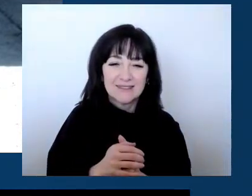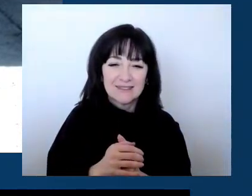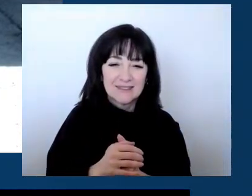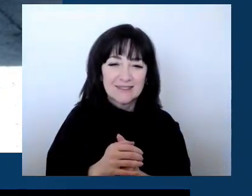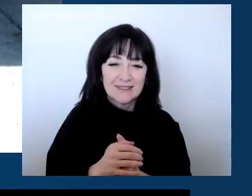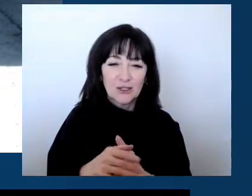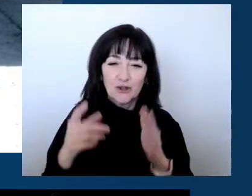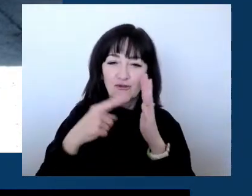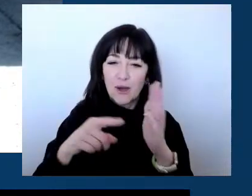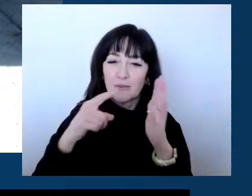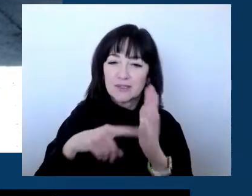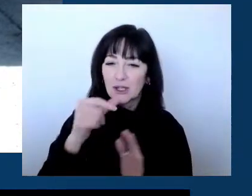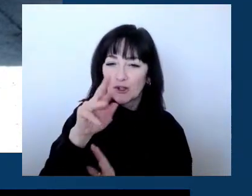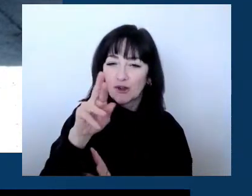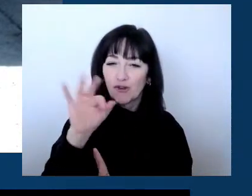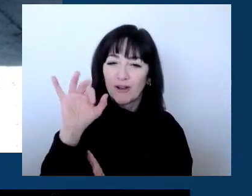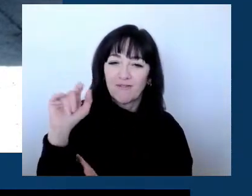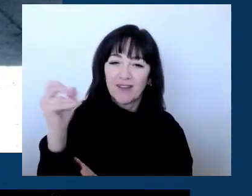and Representative Griffith.